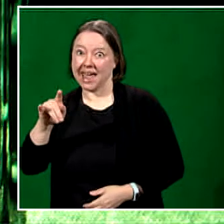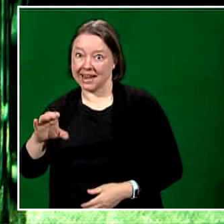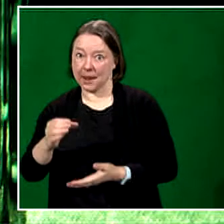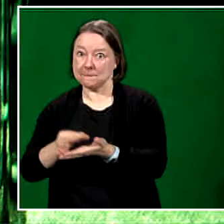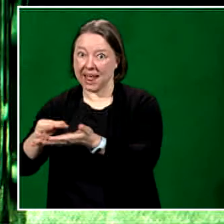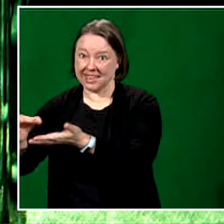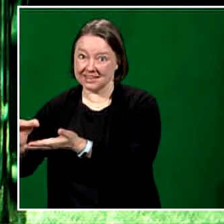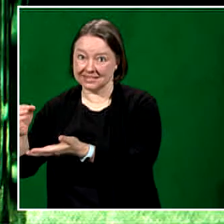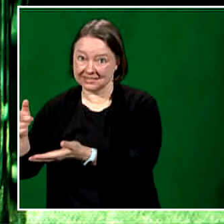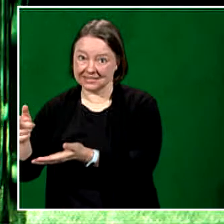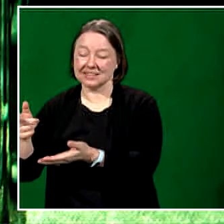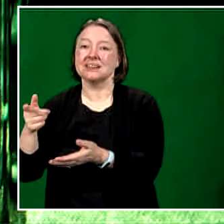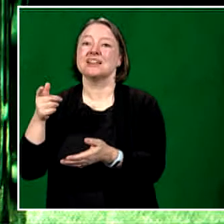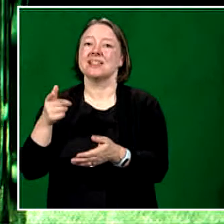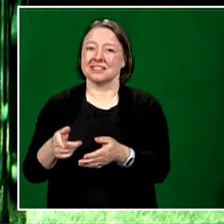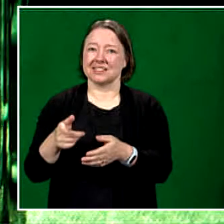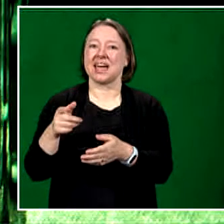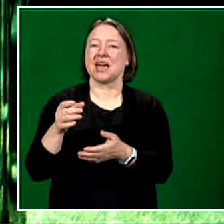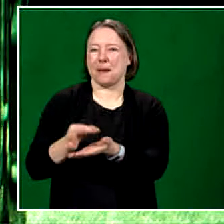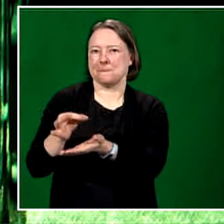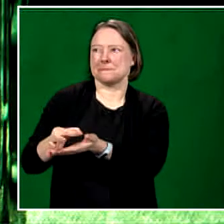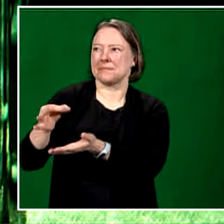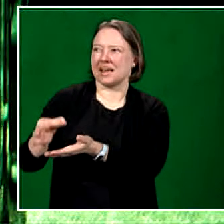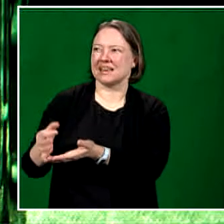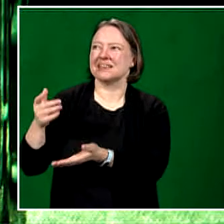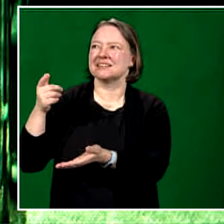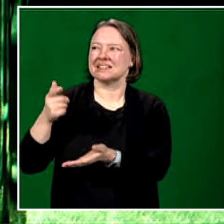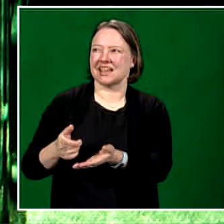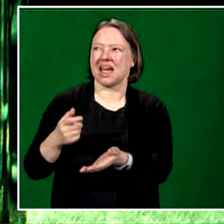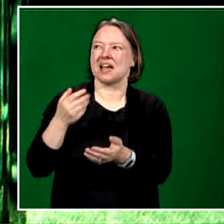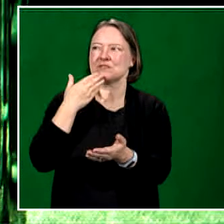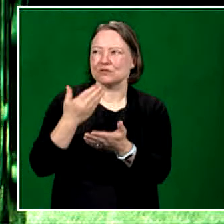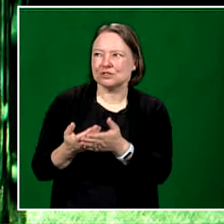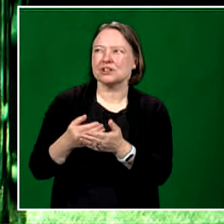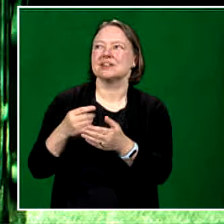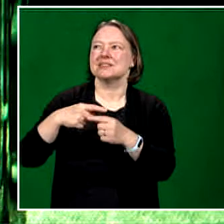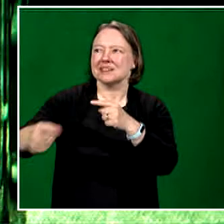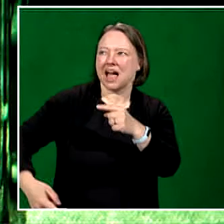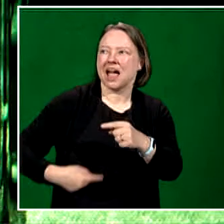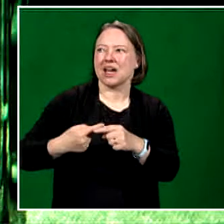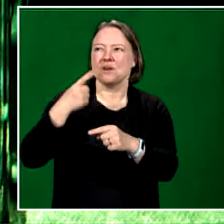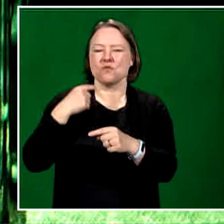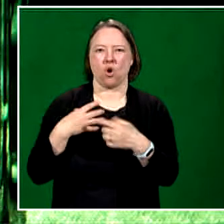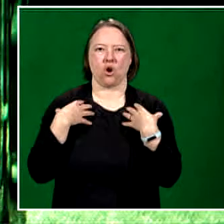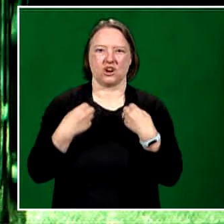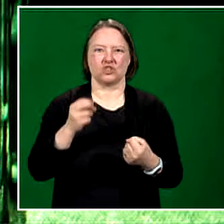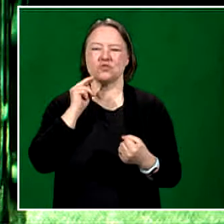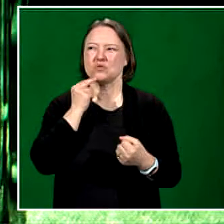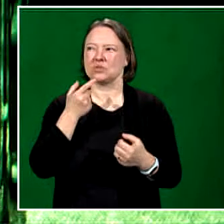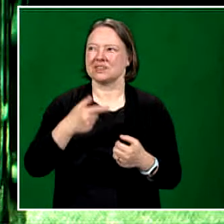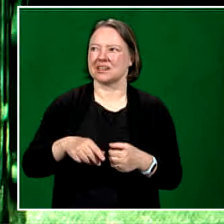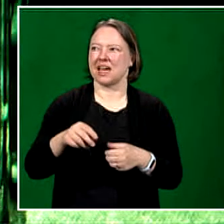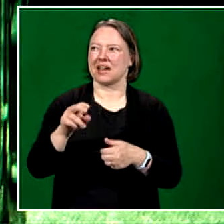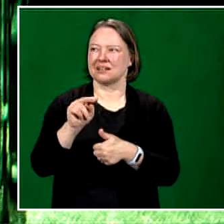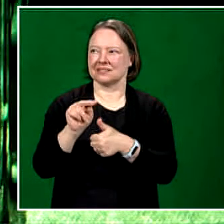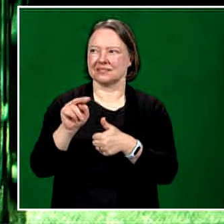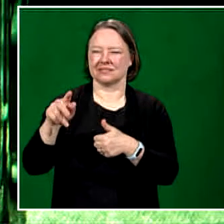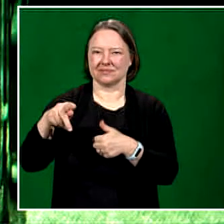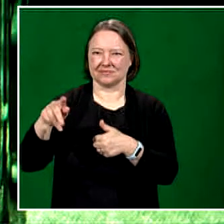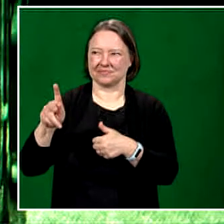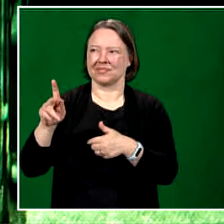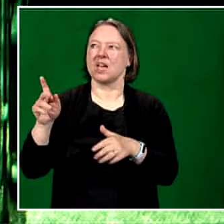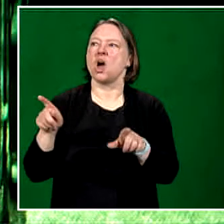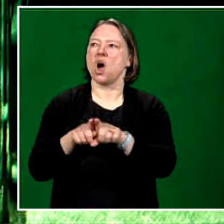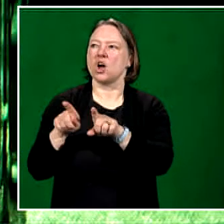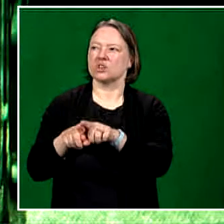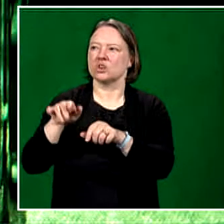pellets favor complete cycle of nutrients. They promote beneficial microorganisms in the soil. They also